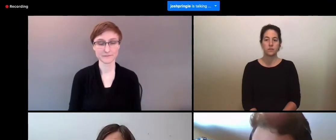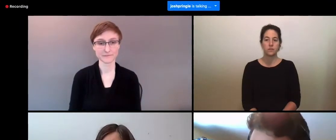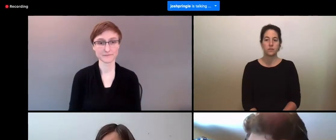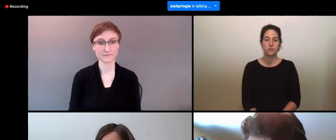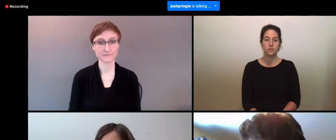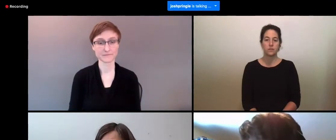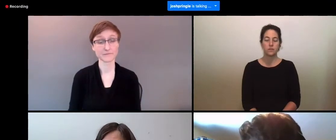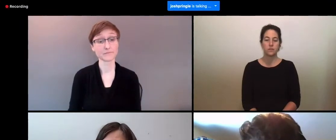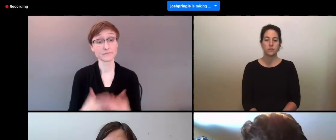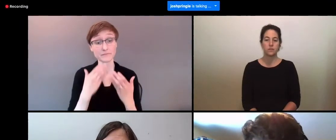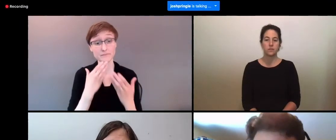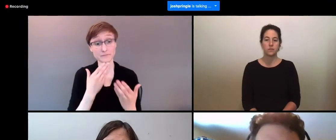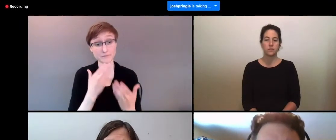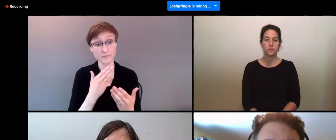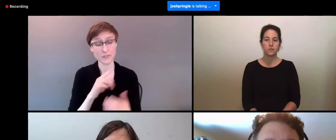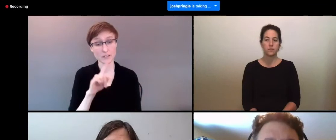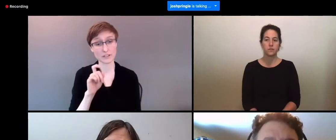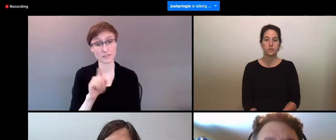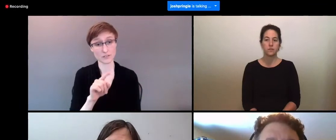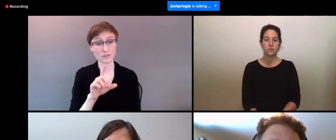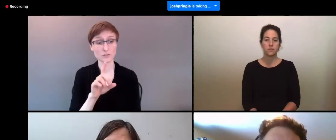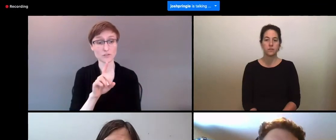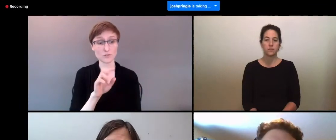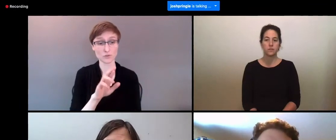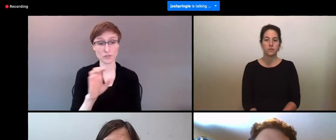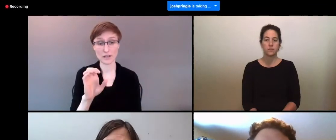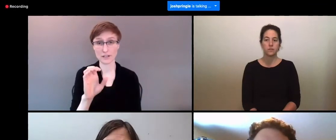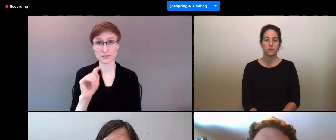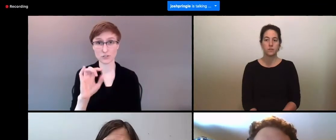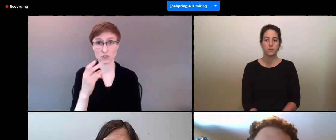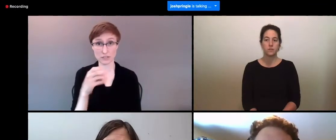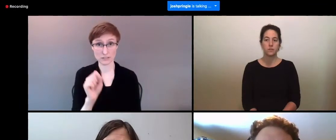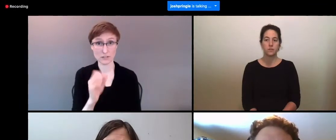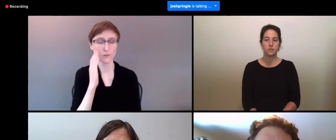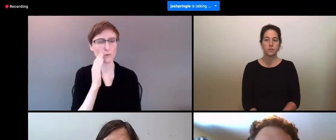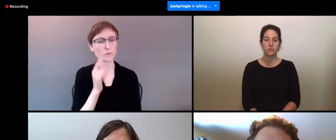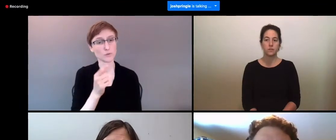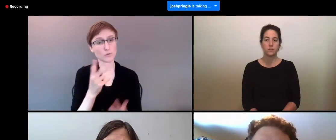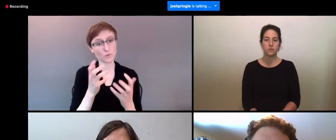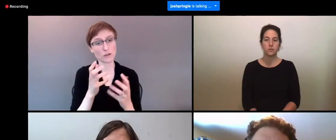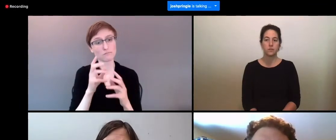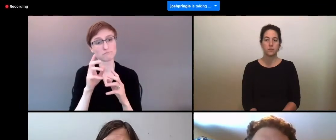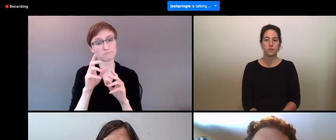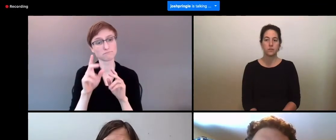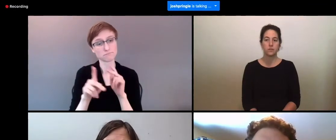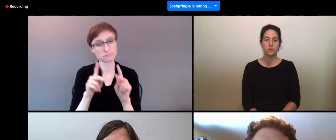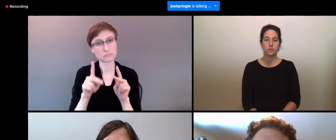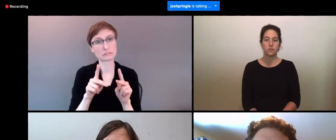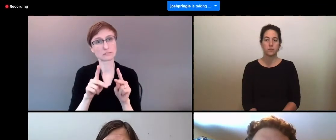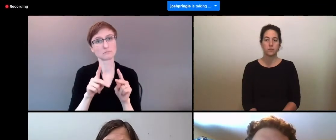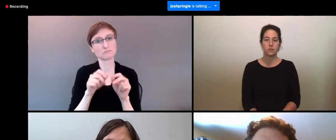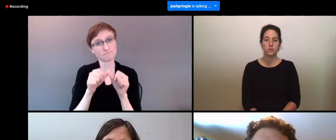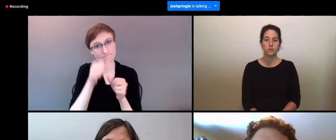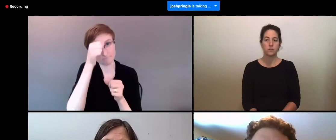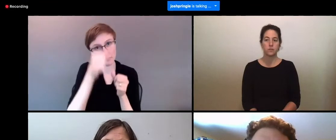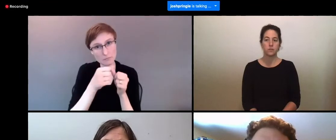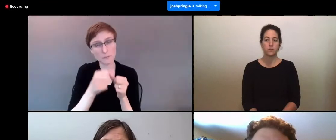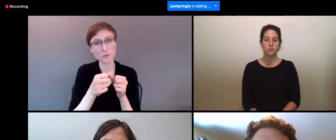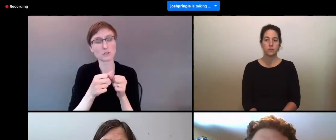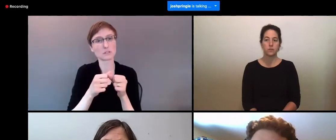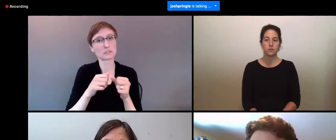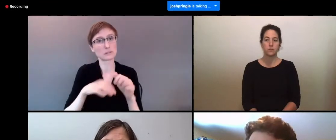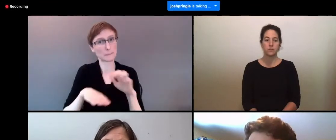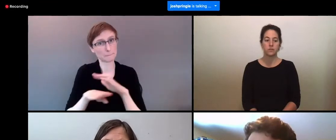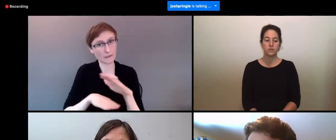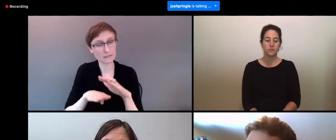much. Dr. Etches, I know you said you want people to go back to basics, even though we're starting to expand the COVID, what you can